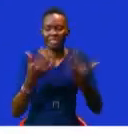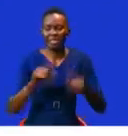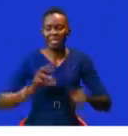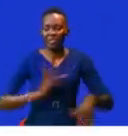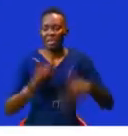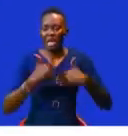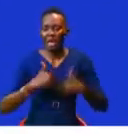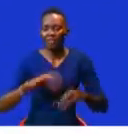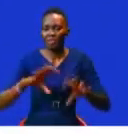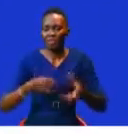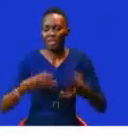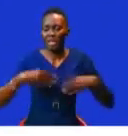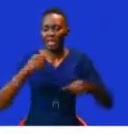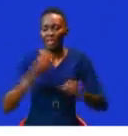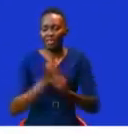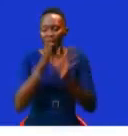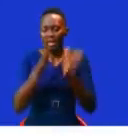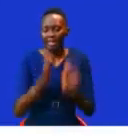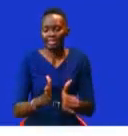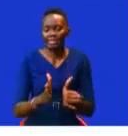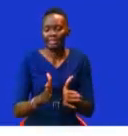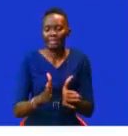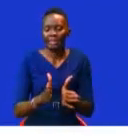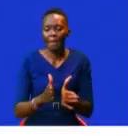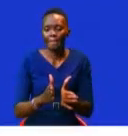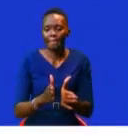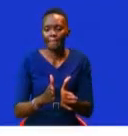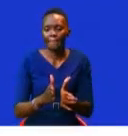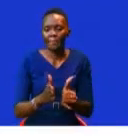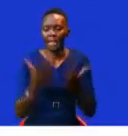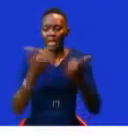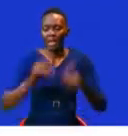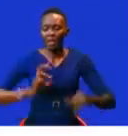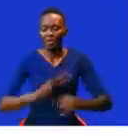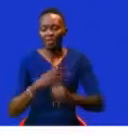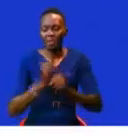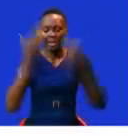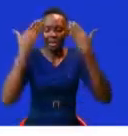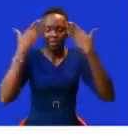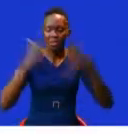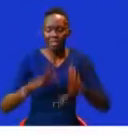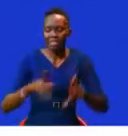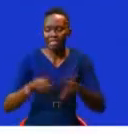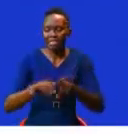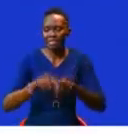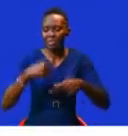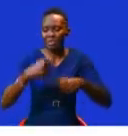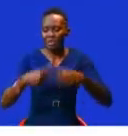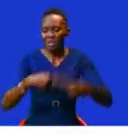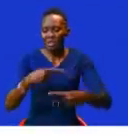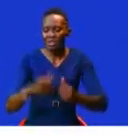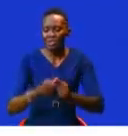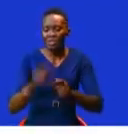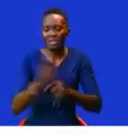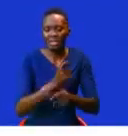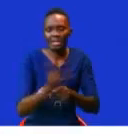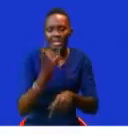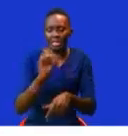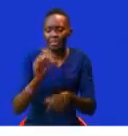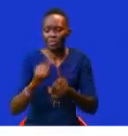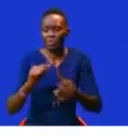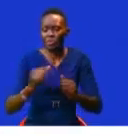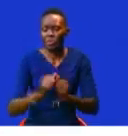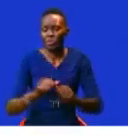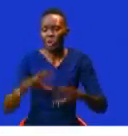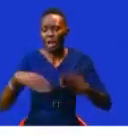community promoters. Health promoters were sensitized, mwako tupogo sensitized, gimon made punjo the households. On how to